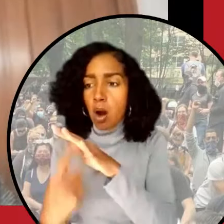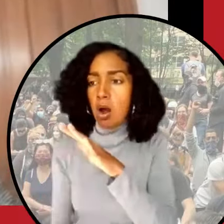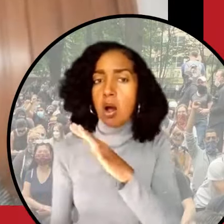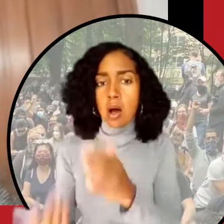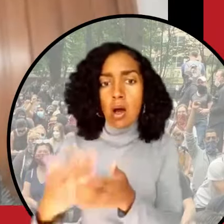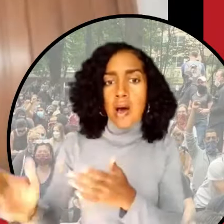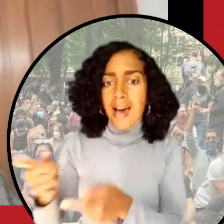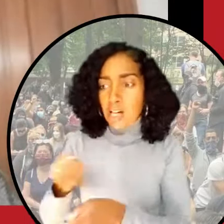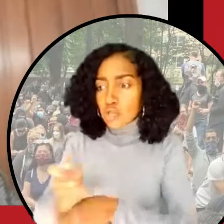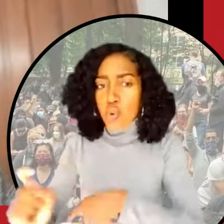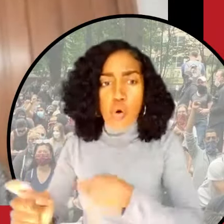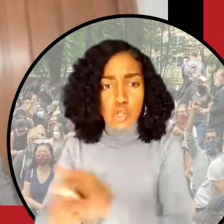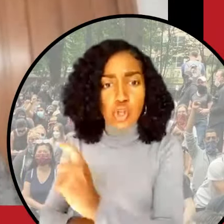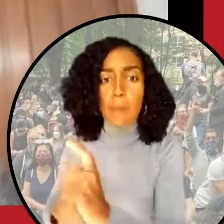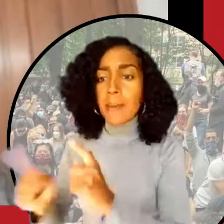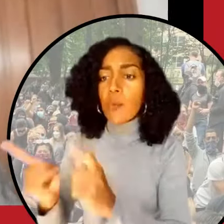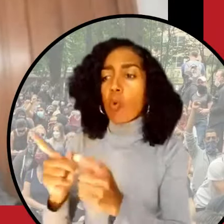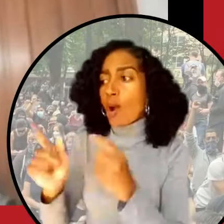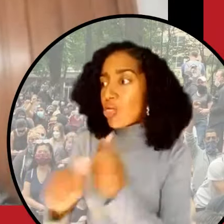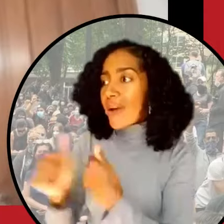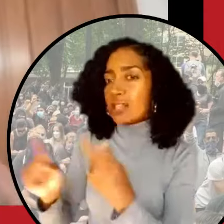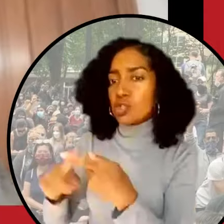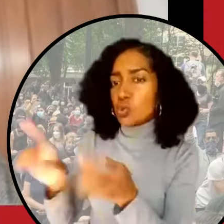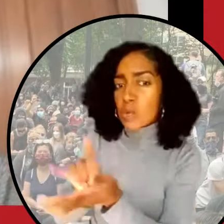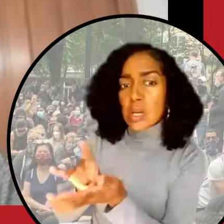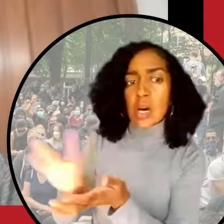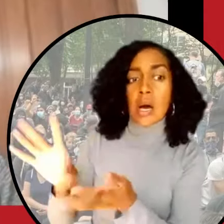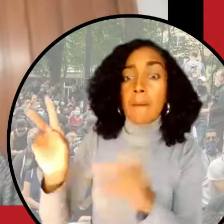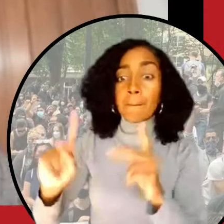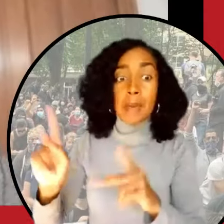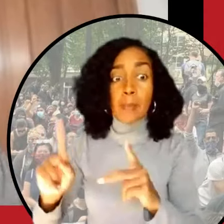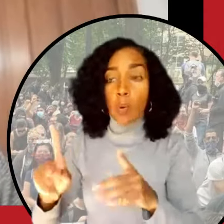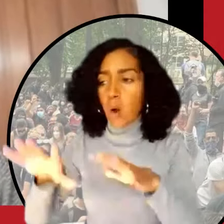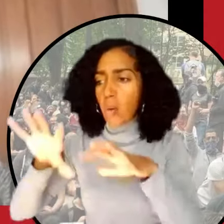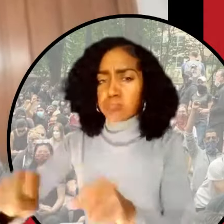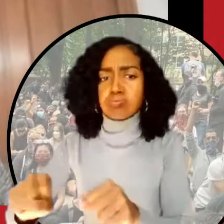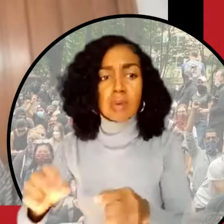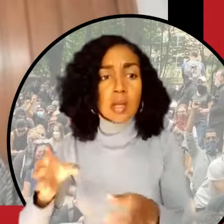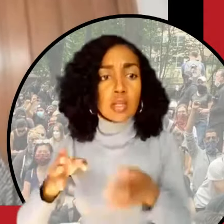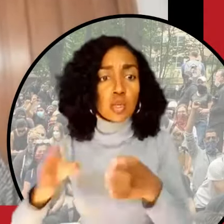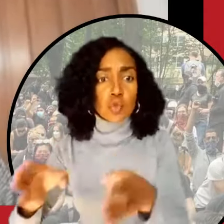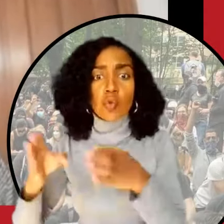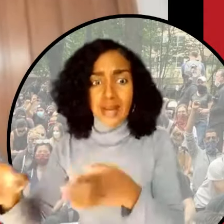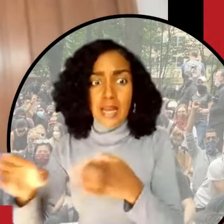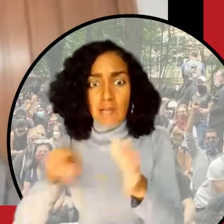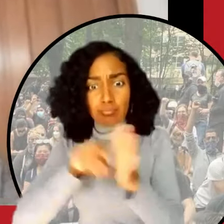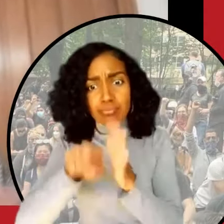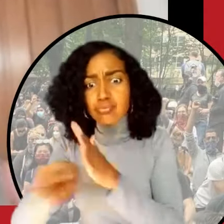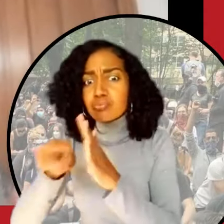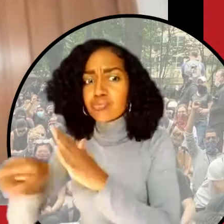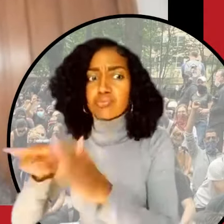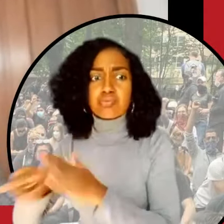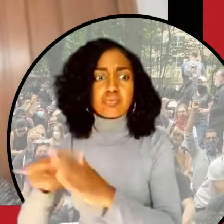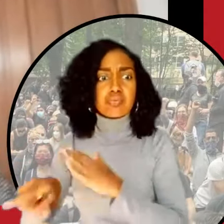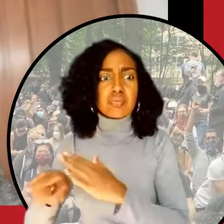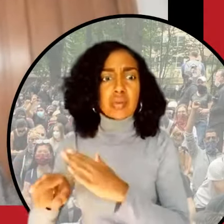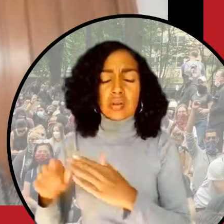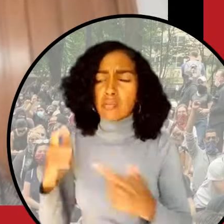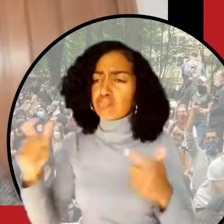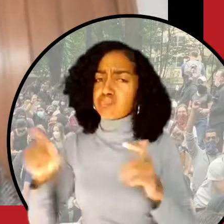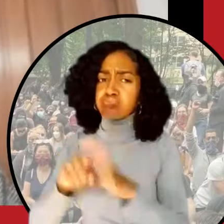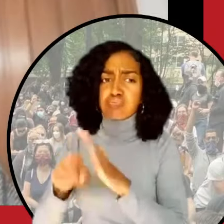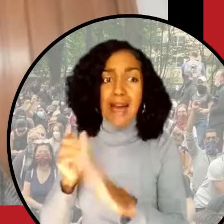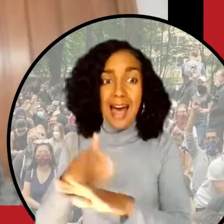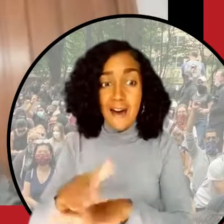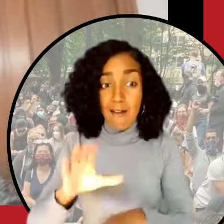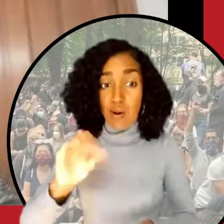exile, people were being shot in the streets. There were two massacres just after the coup. So if that was, the mass was